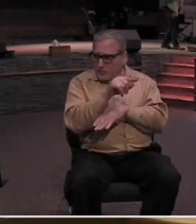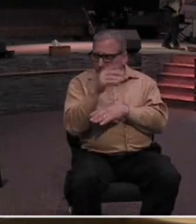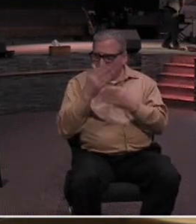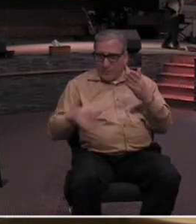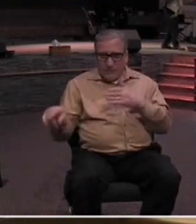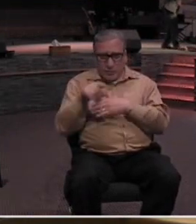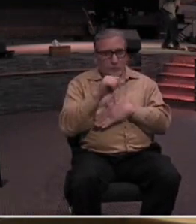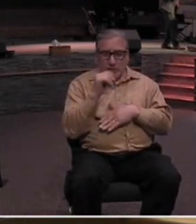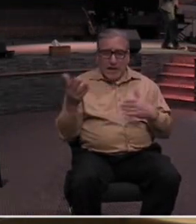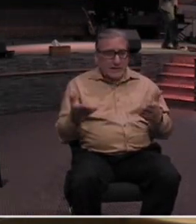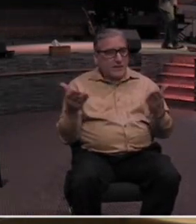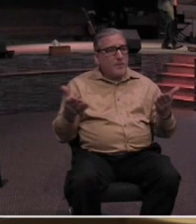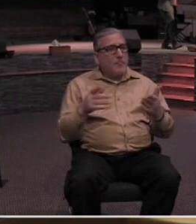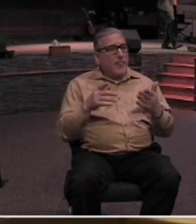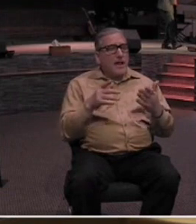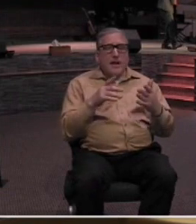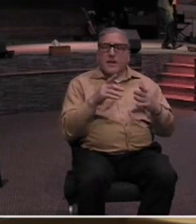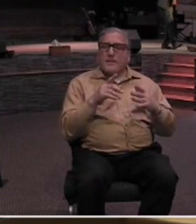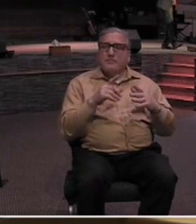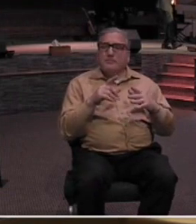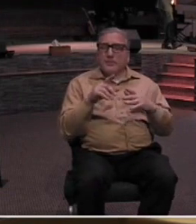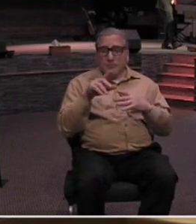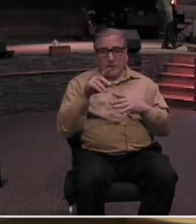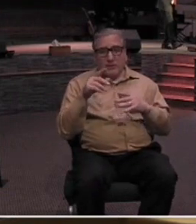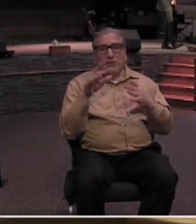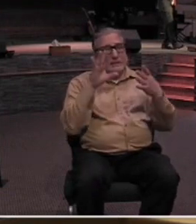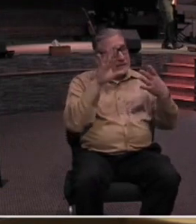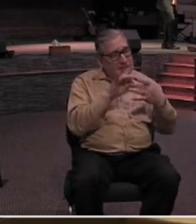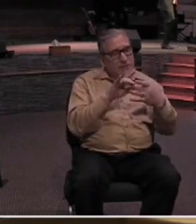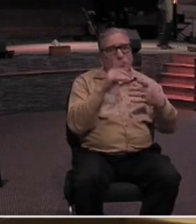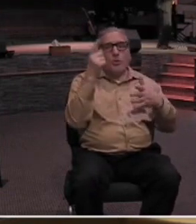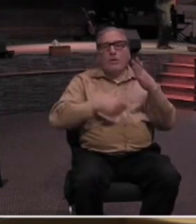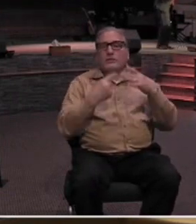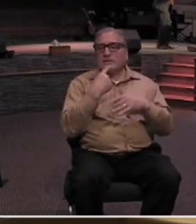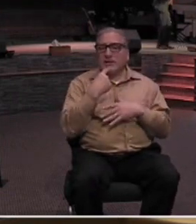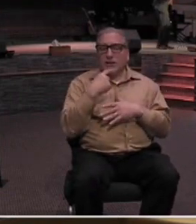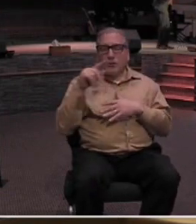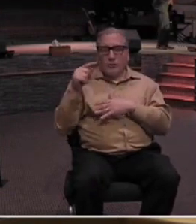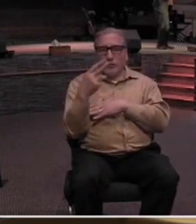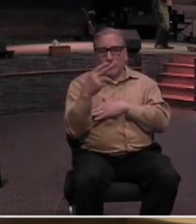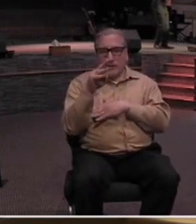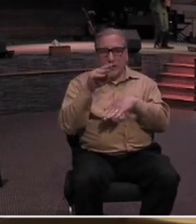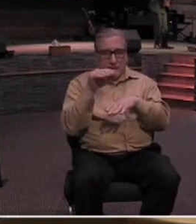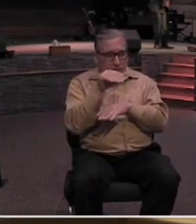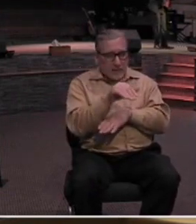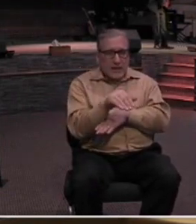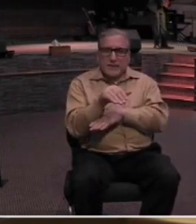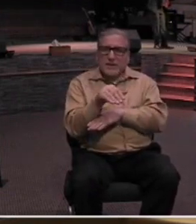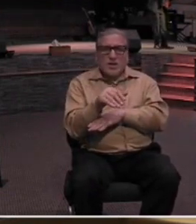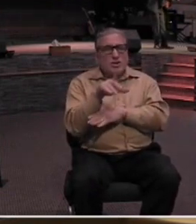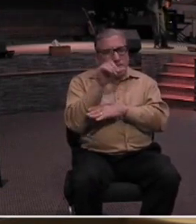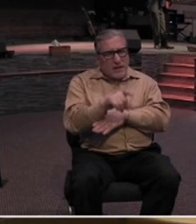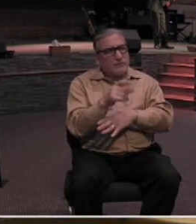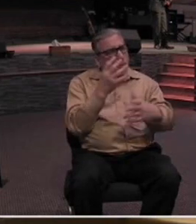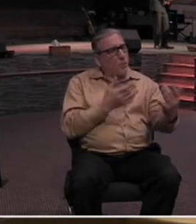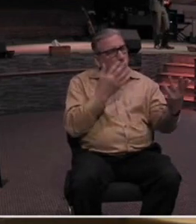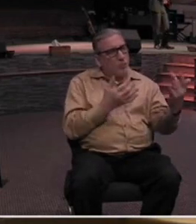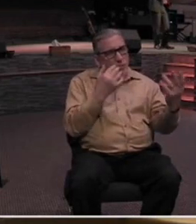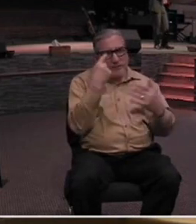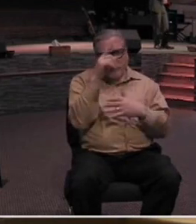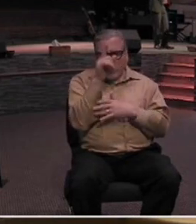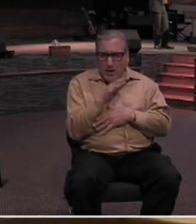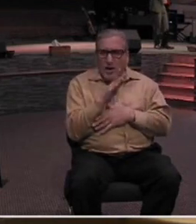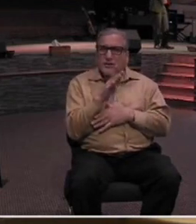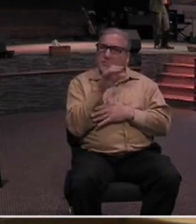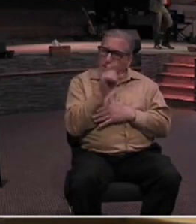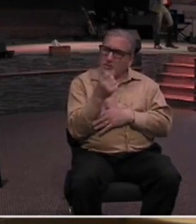you were, amen, here in the spirit. Can I just connect you to what was said on Thursday night, that you've just got to wait on God. You got to